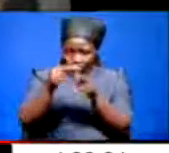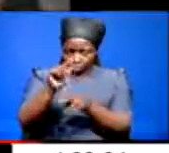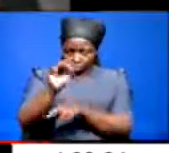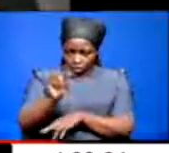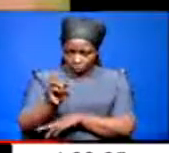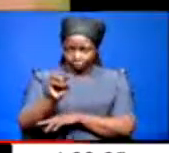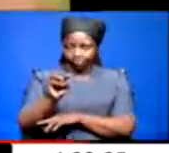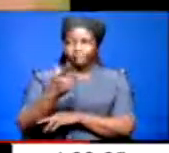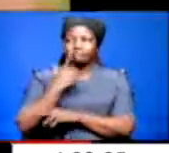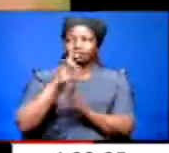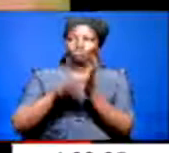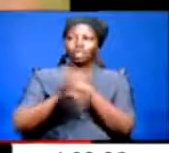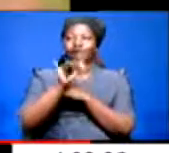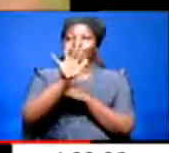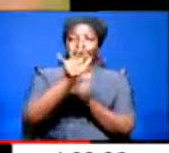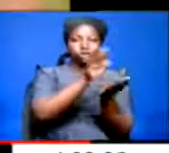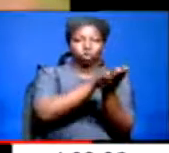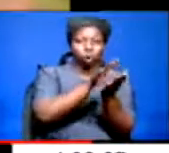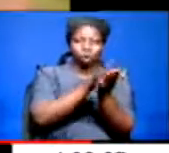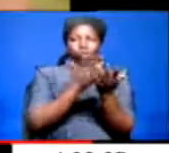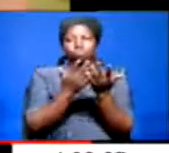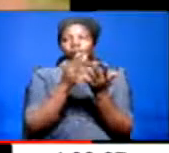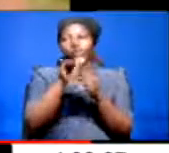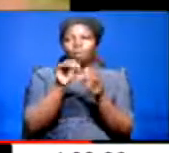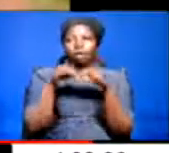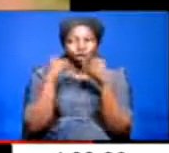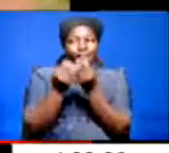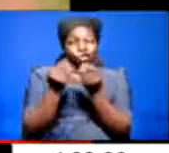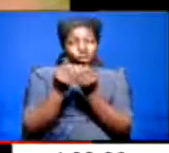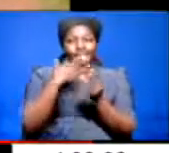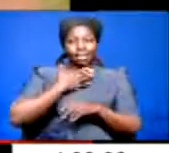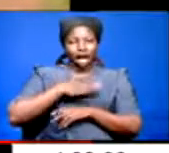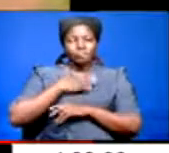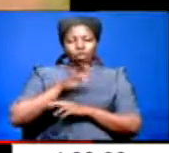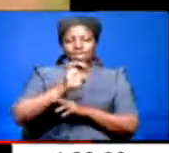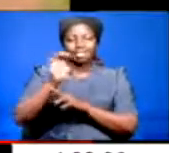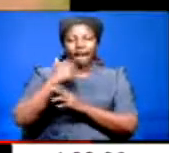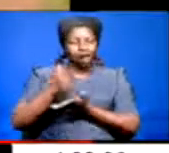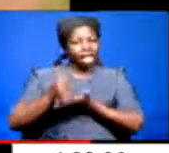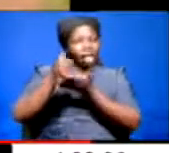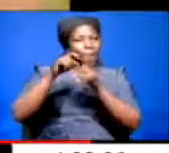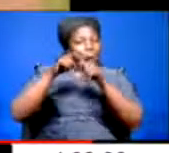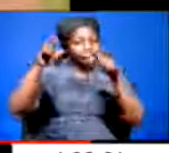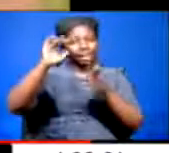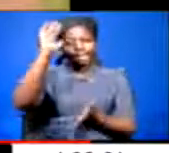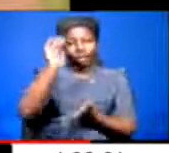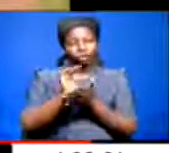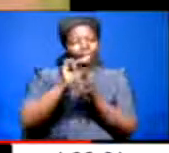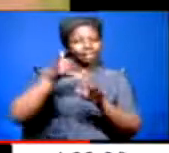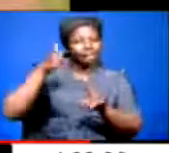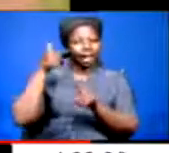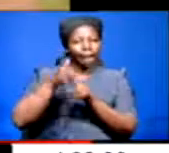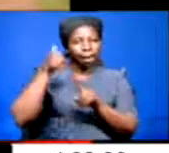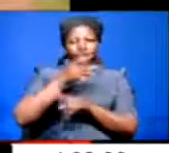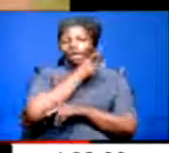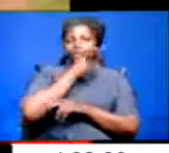reservoirs run by the organization in Samburu East have greatly helped in reducing the impact of drought in the county.